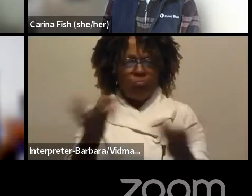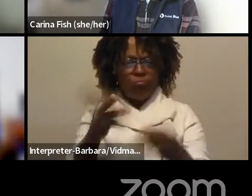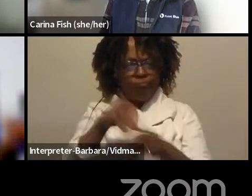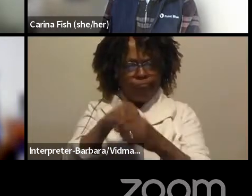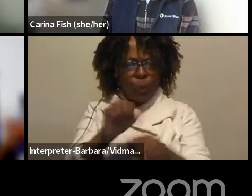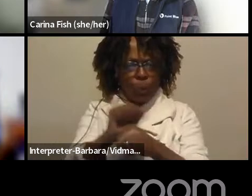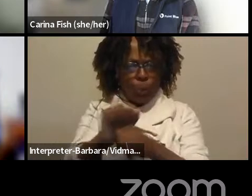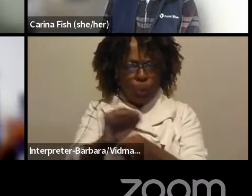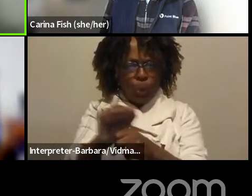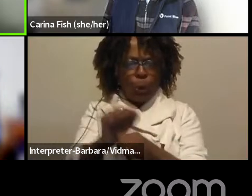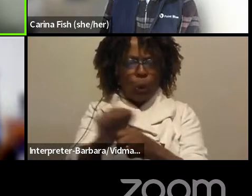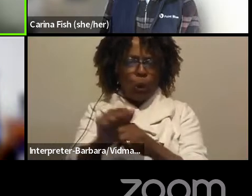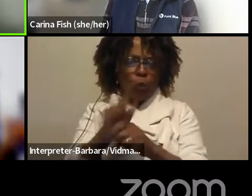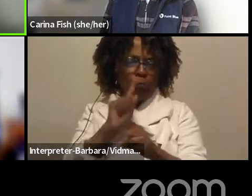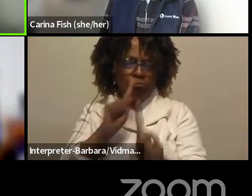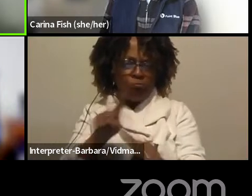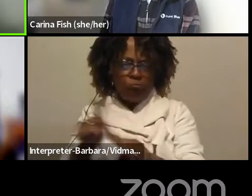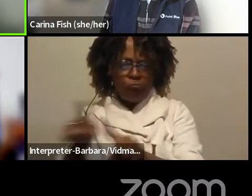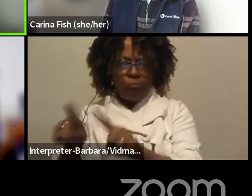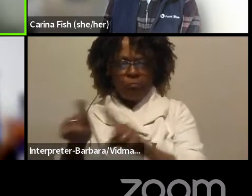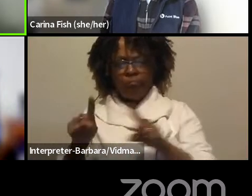I can go on that one.